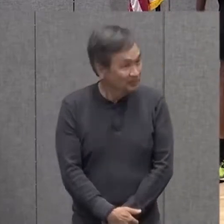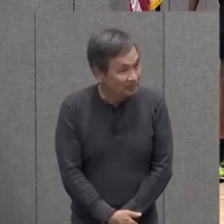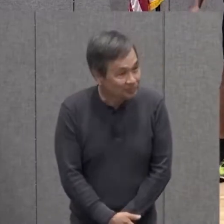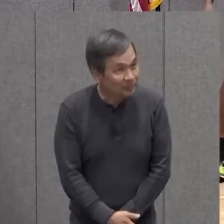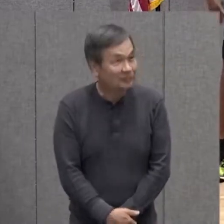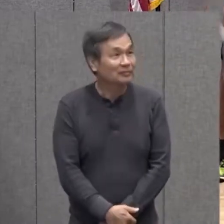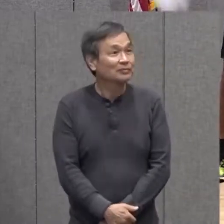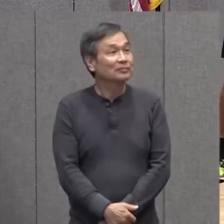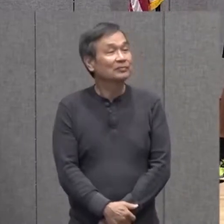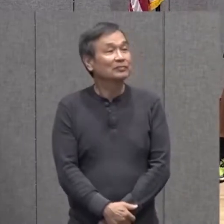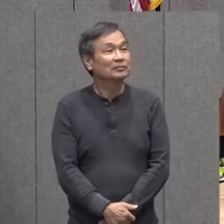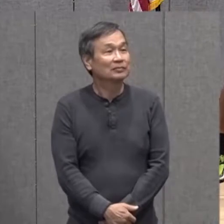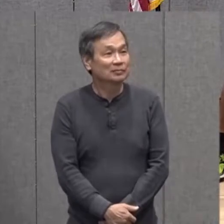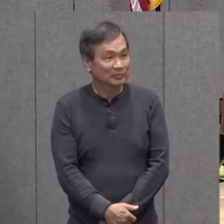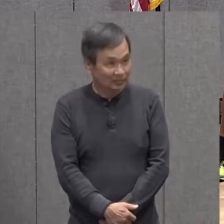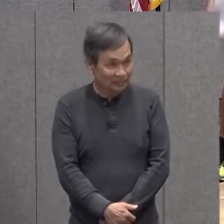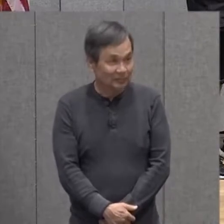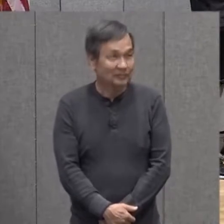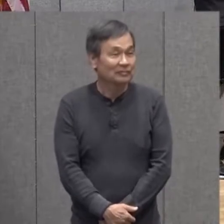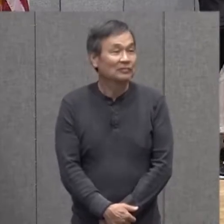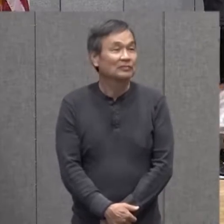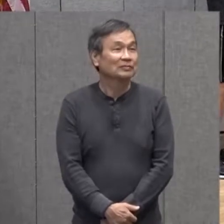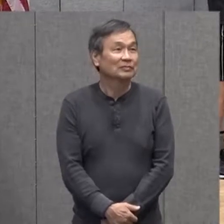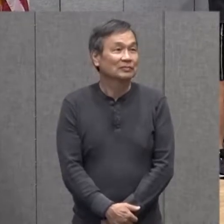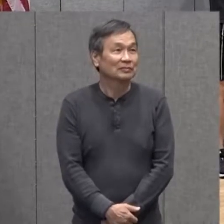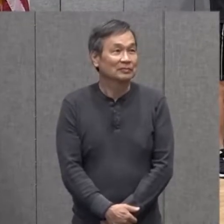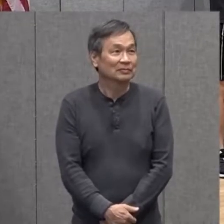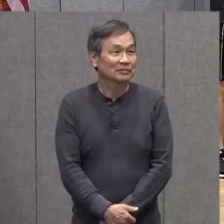abajo hacia arriba.